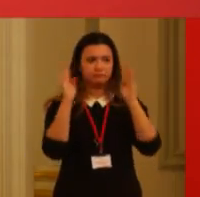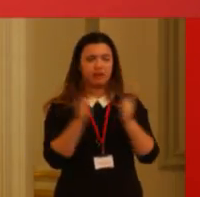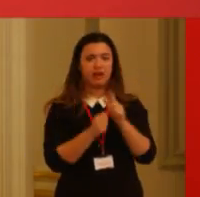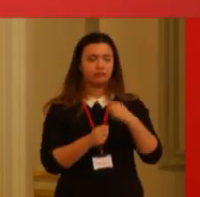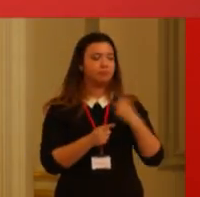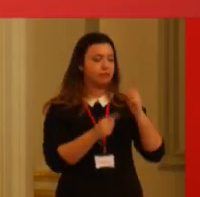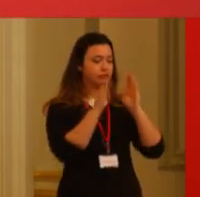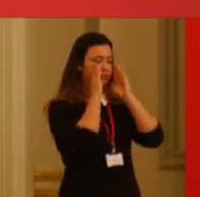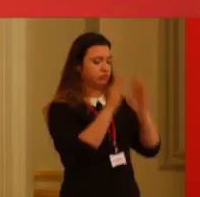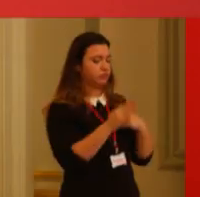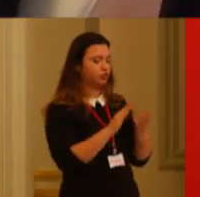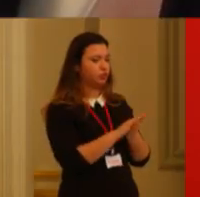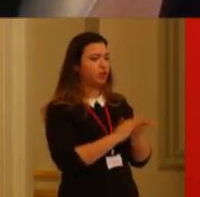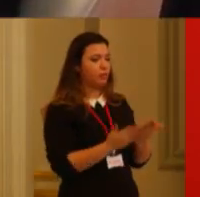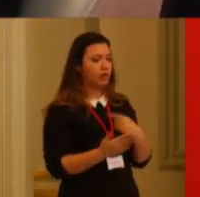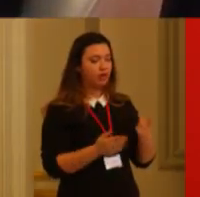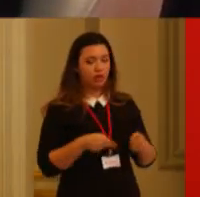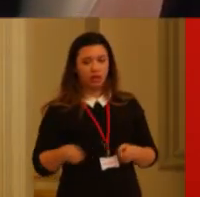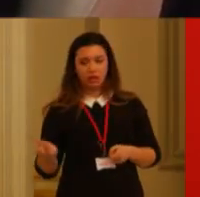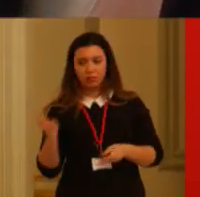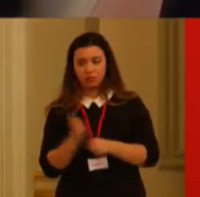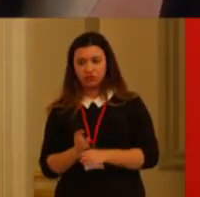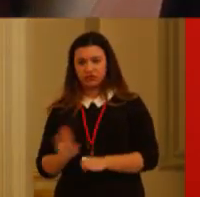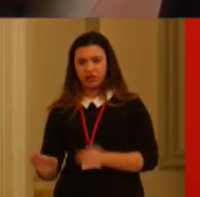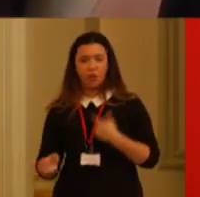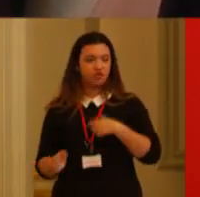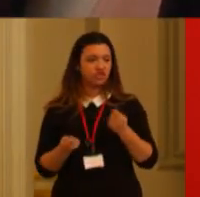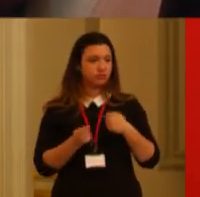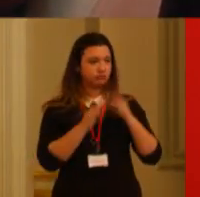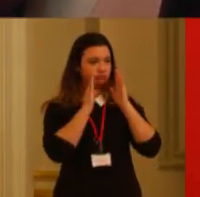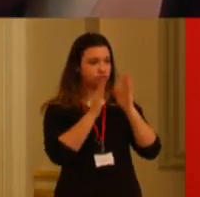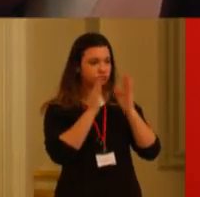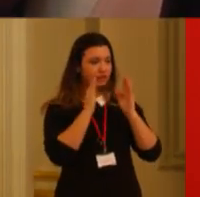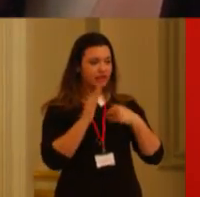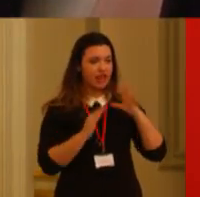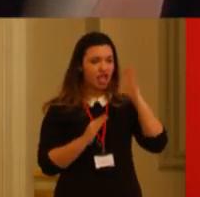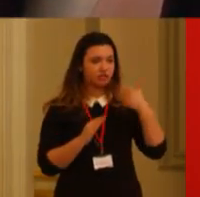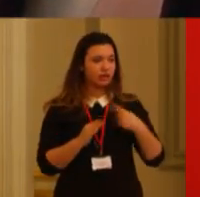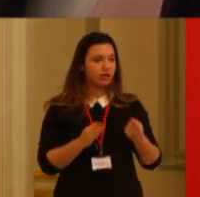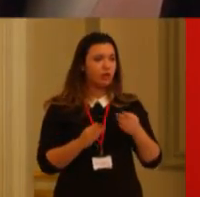So you need to be juggling all three. Otherwise, it becomes a hodgepodge.